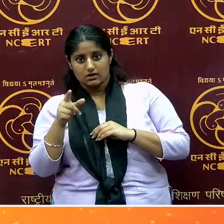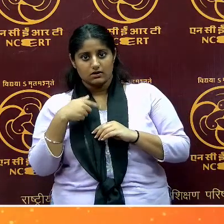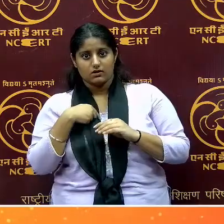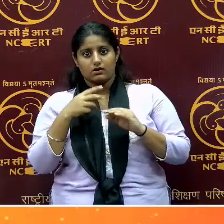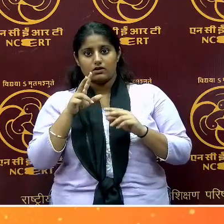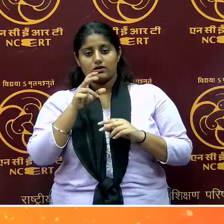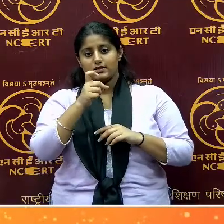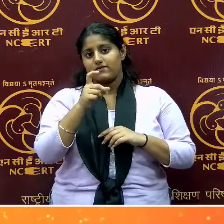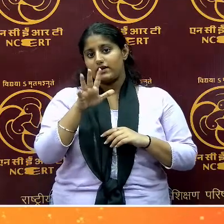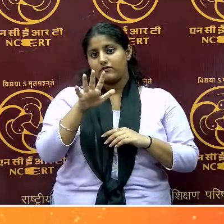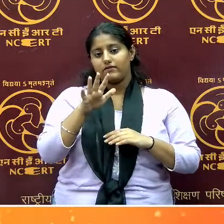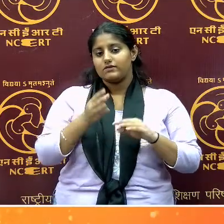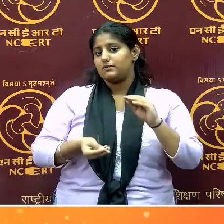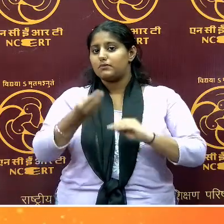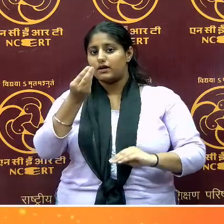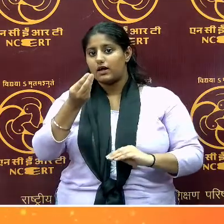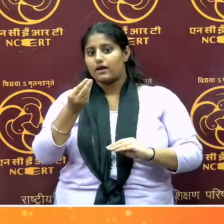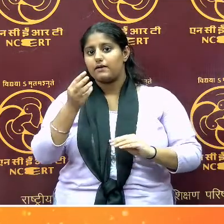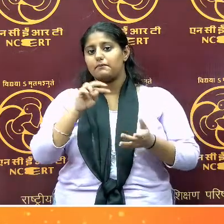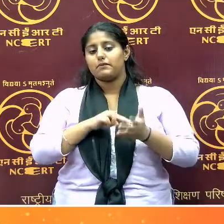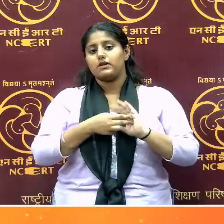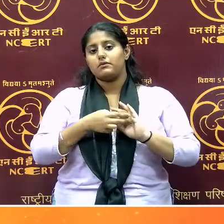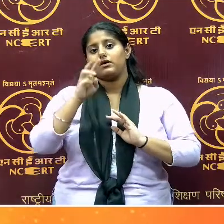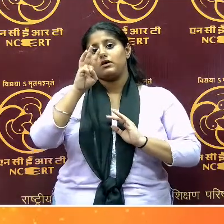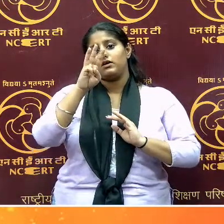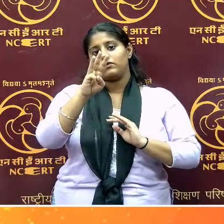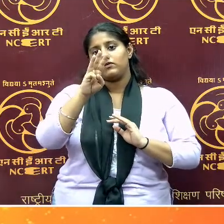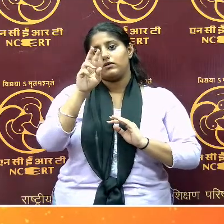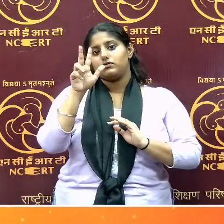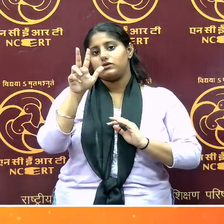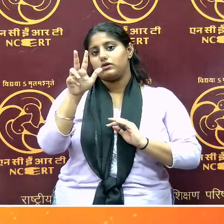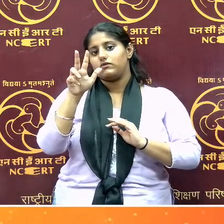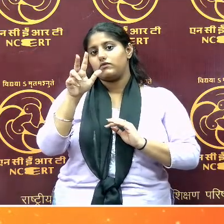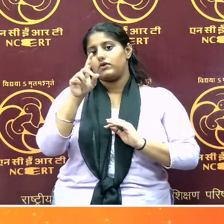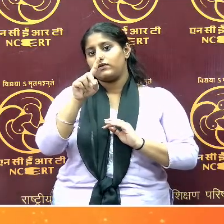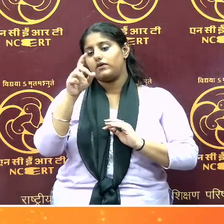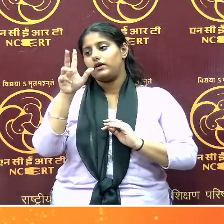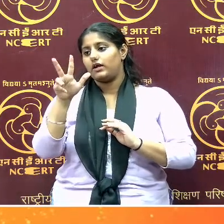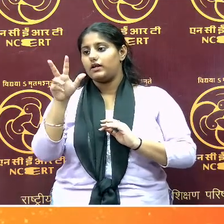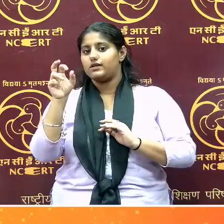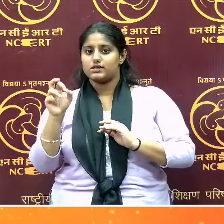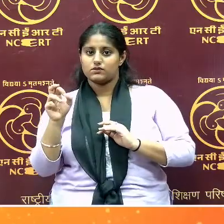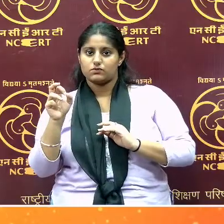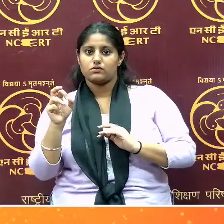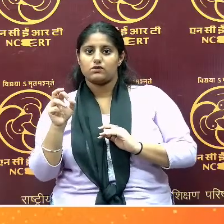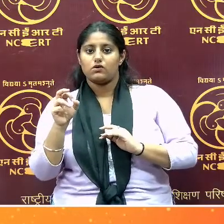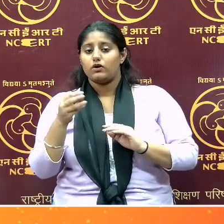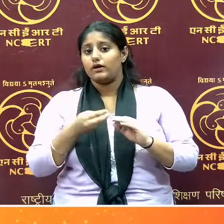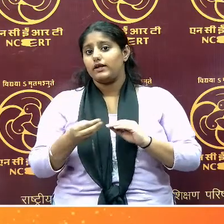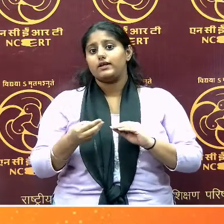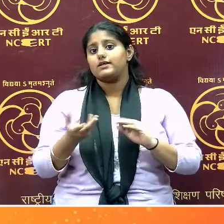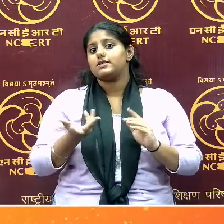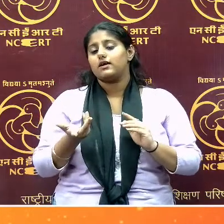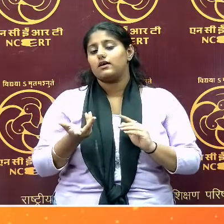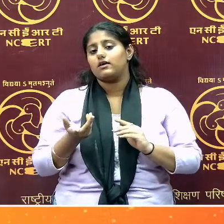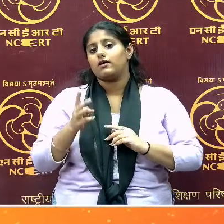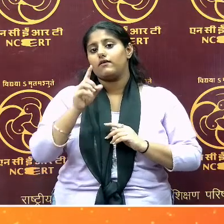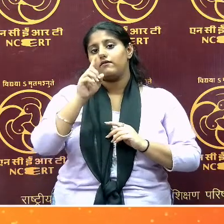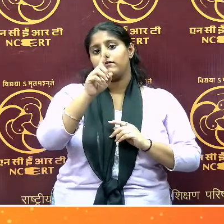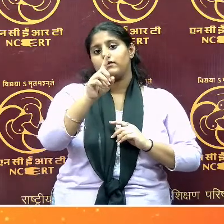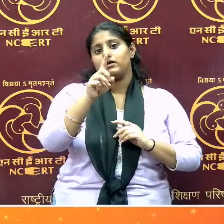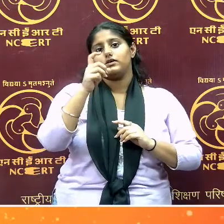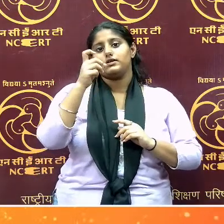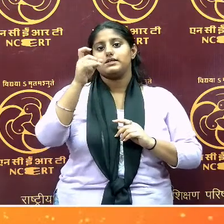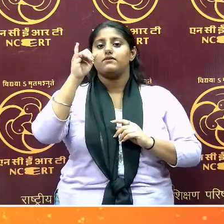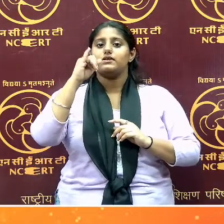than 75. So, I will take 3180 and the nearest 100 will be how much, children?